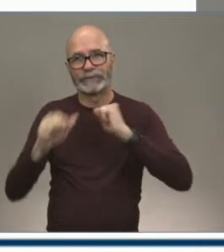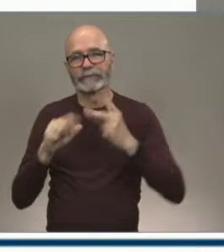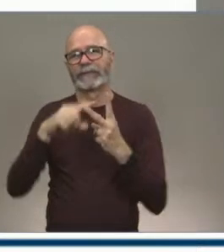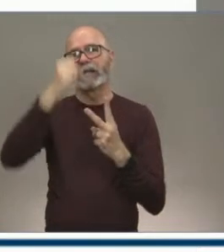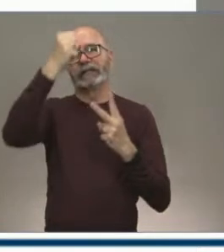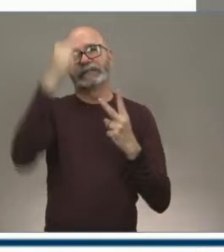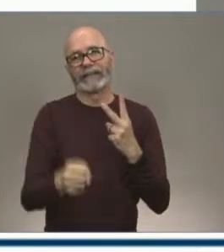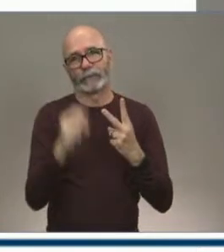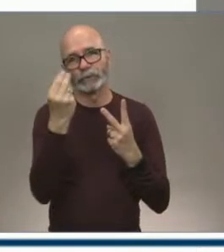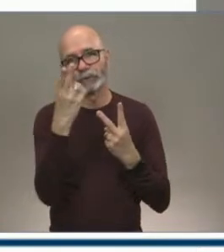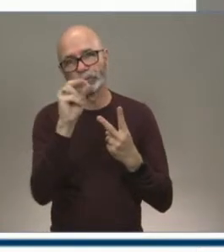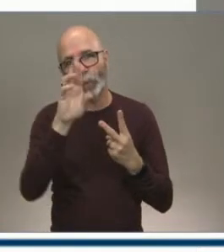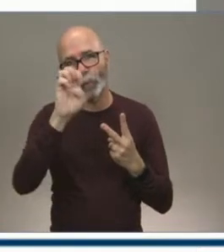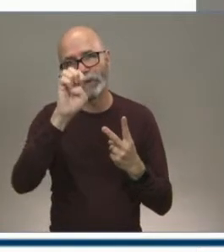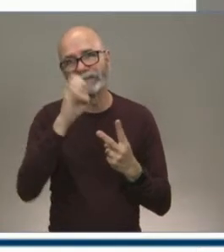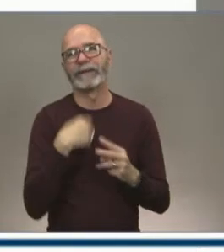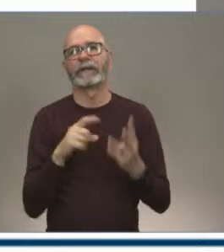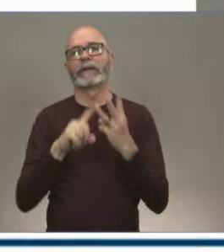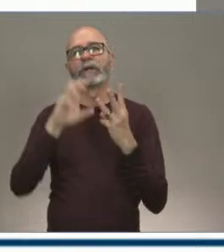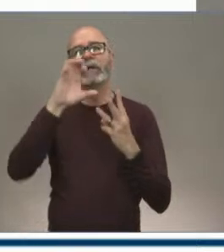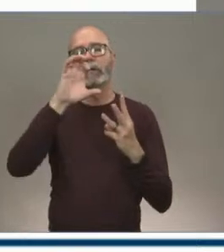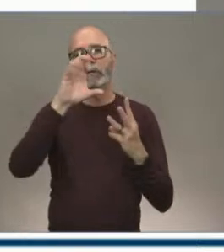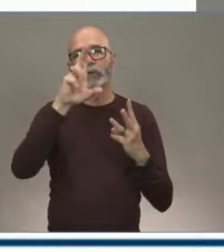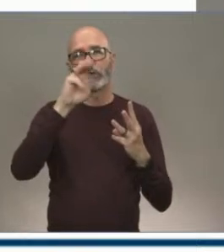Regional Hospital in Amherst.